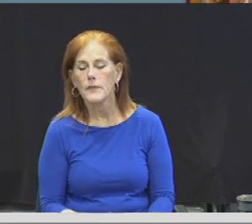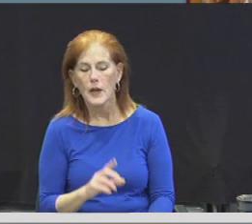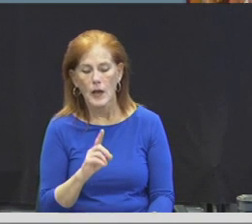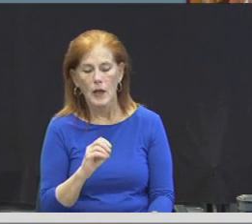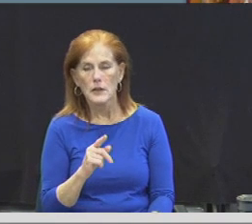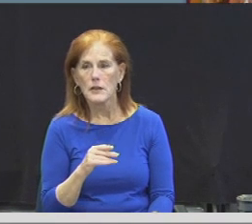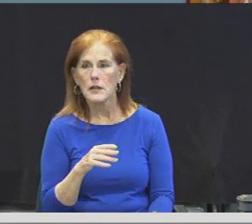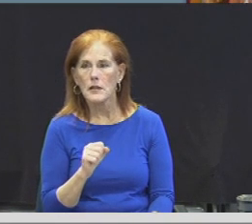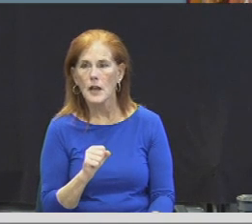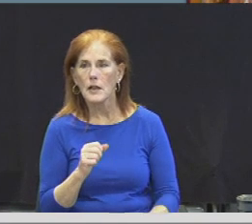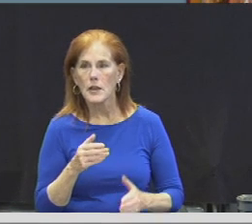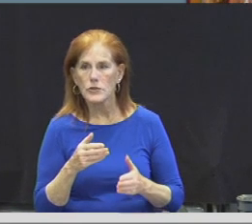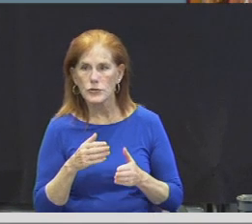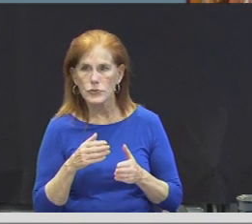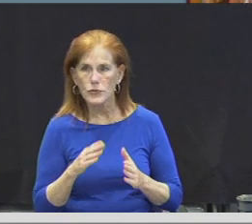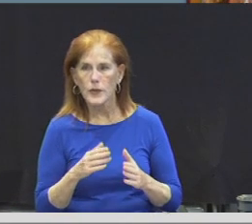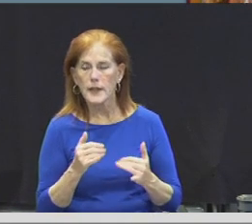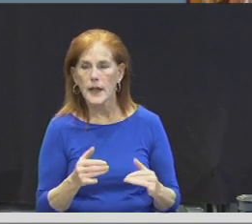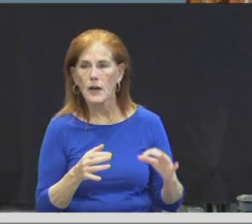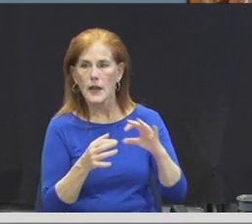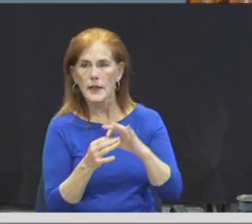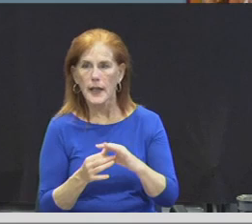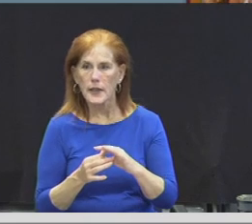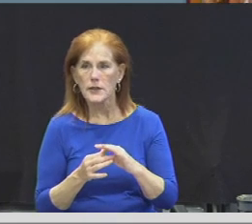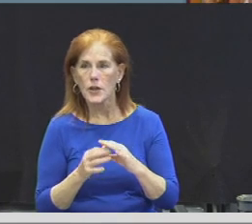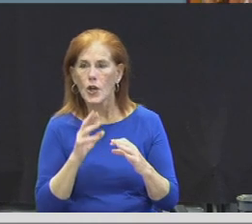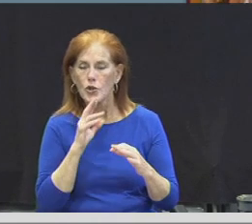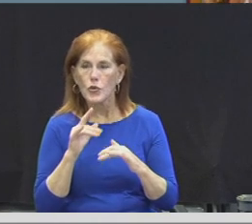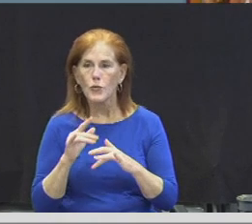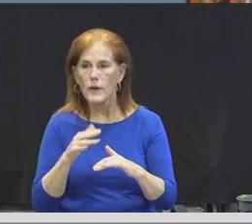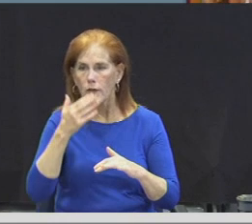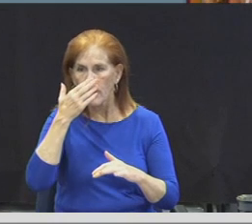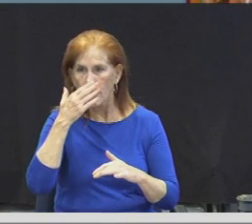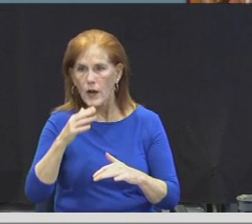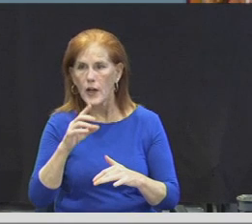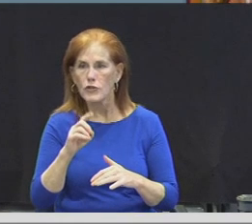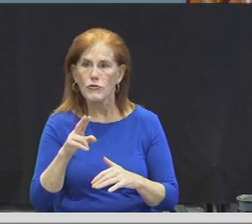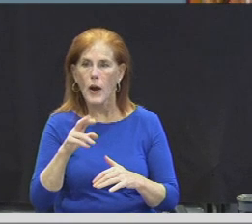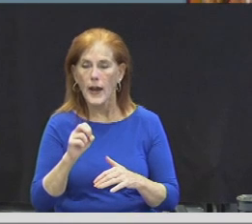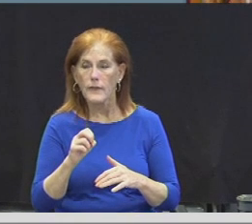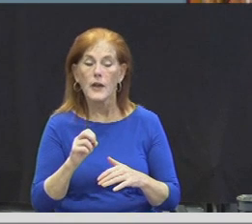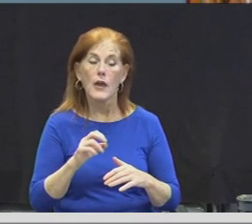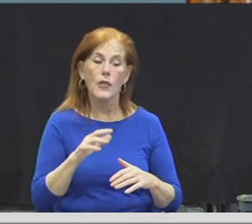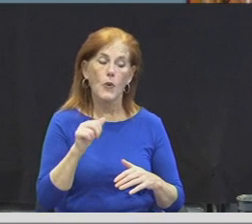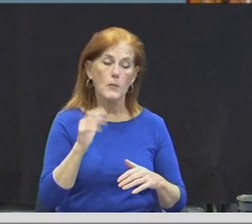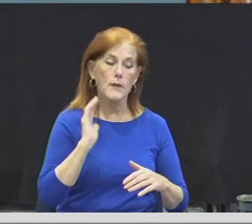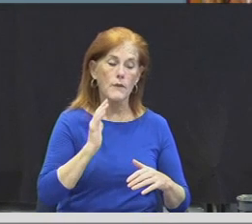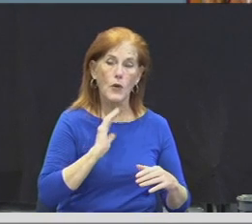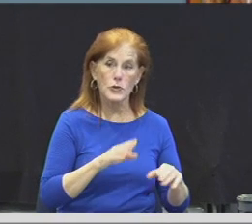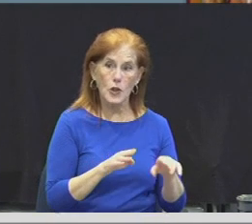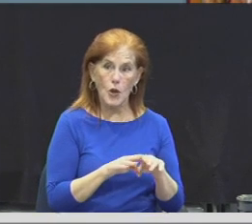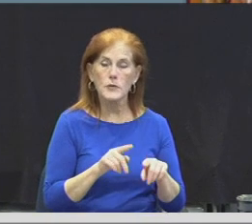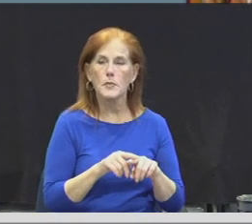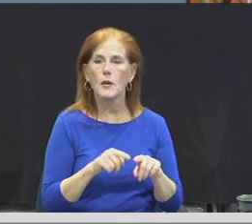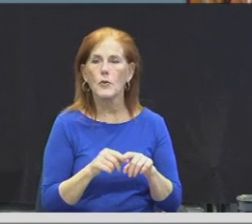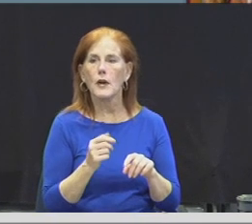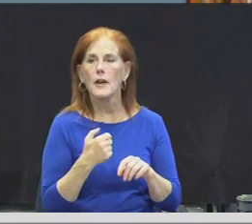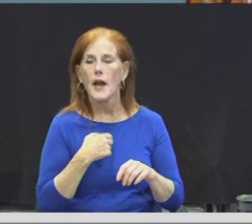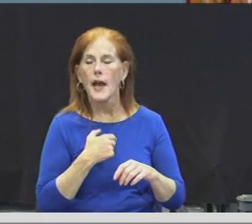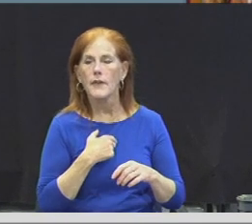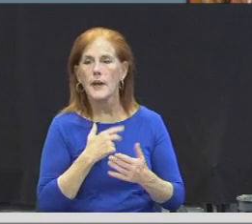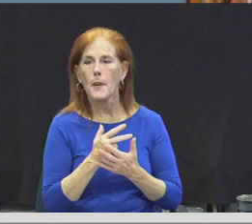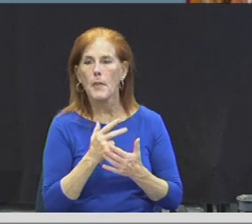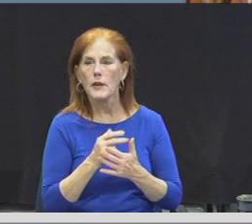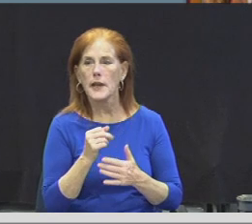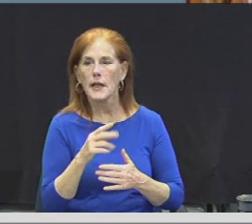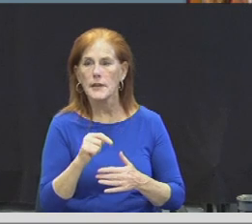Douglas Street, the Douglas Street extension now connects to Riverfront Drive. The existing crossing Riverfront Drive has been closed, but that's making room for a parking lot